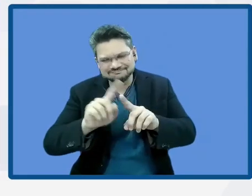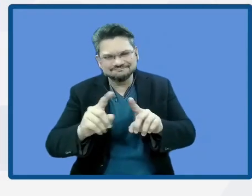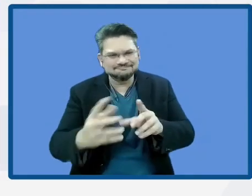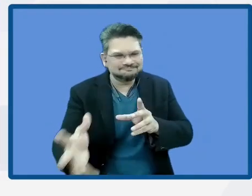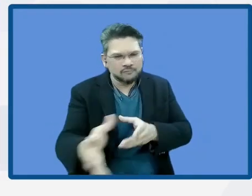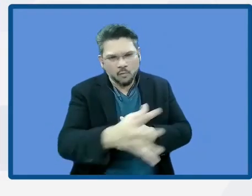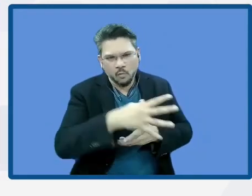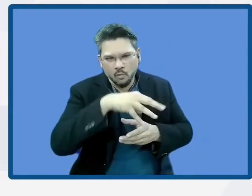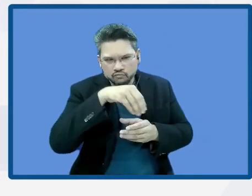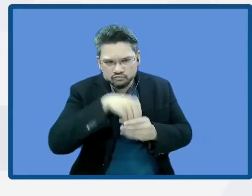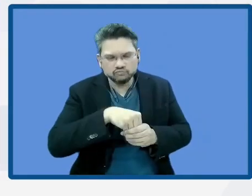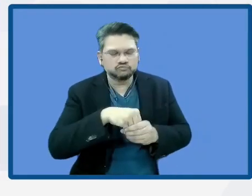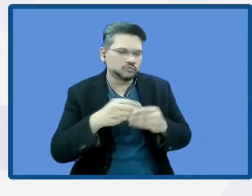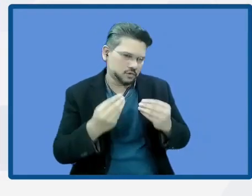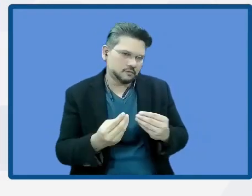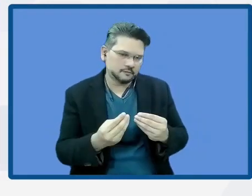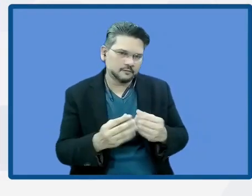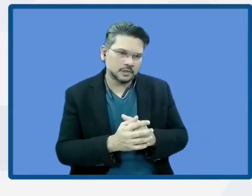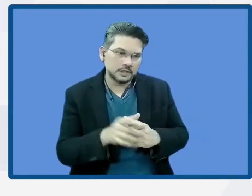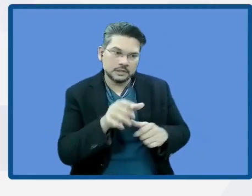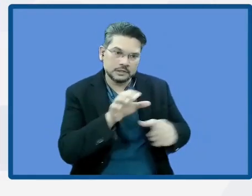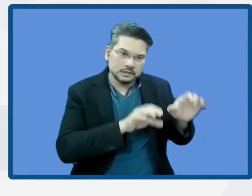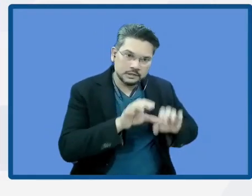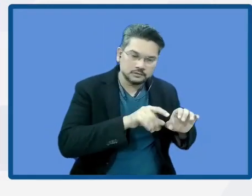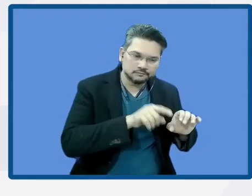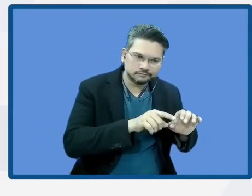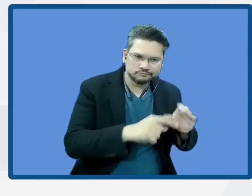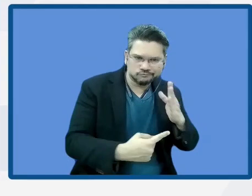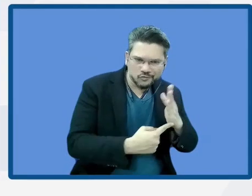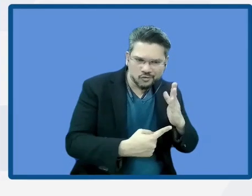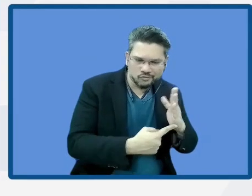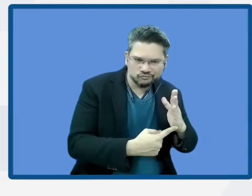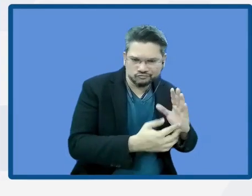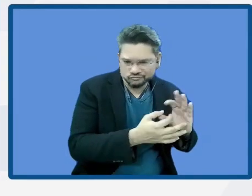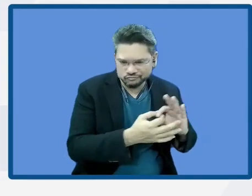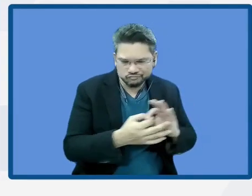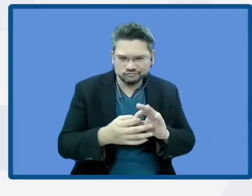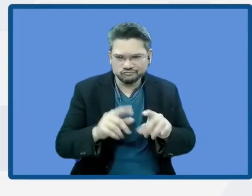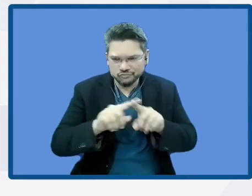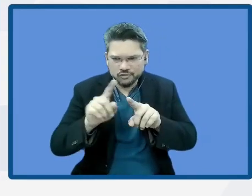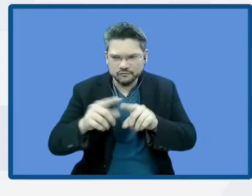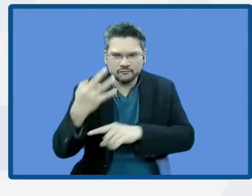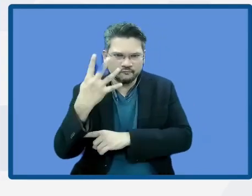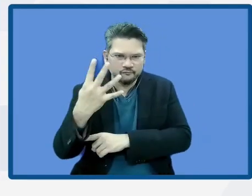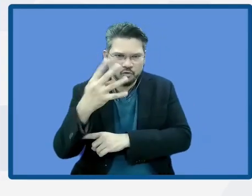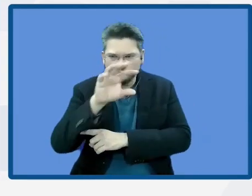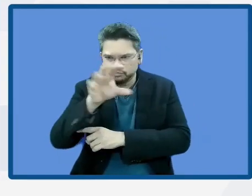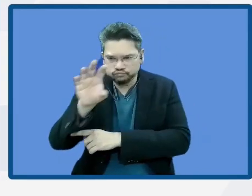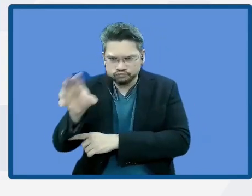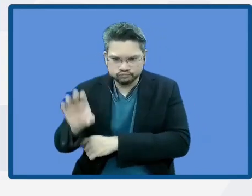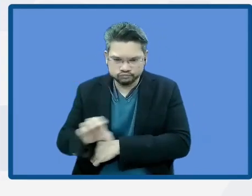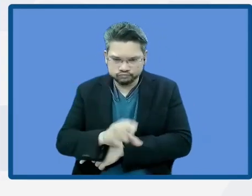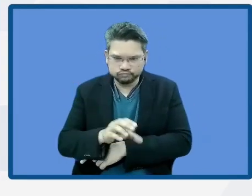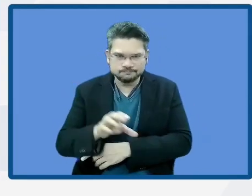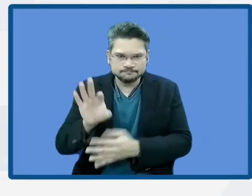we deliver important services, including all 4 components. When we talk about early